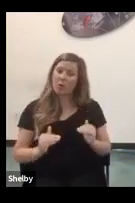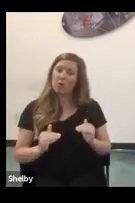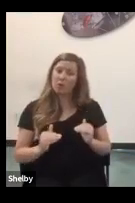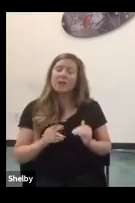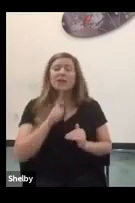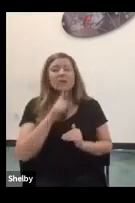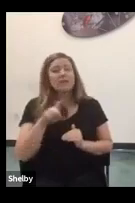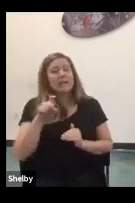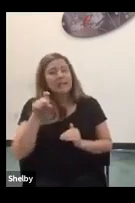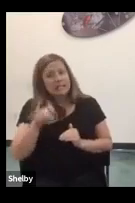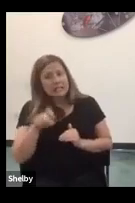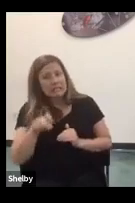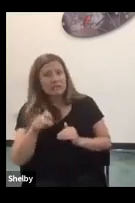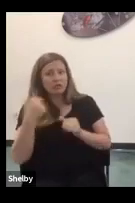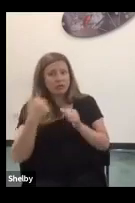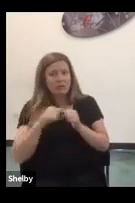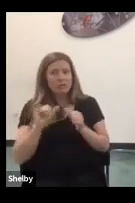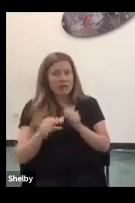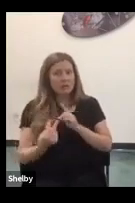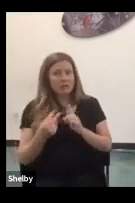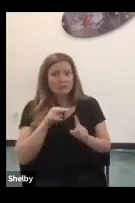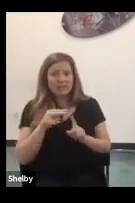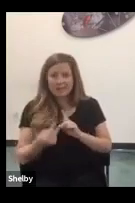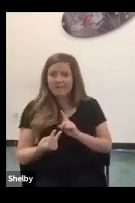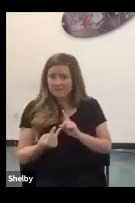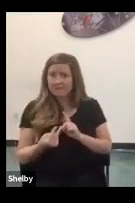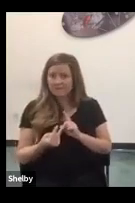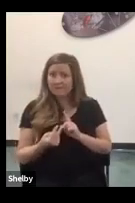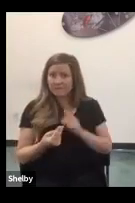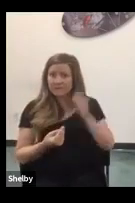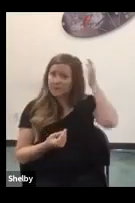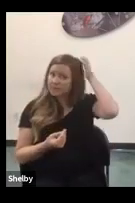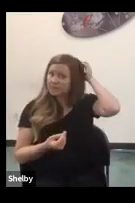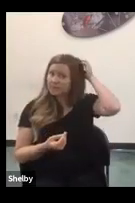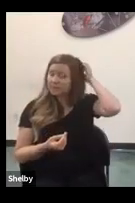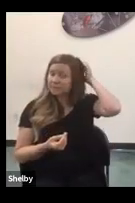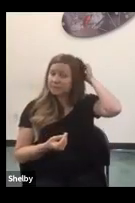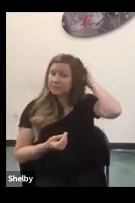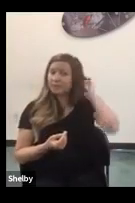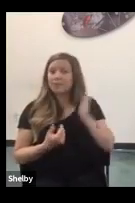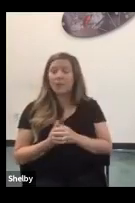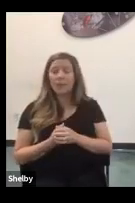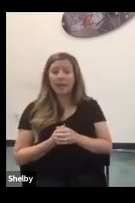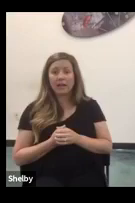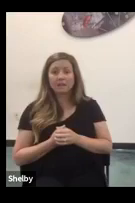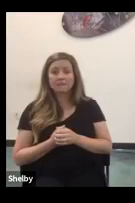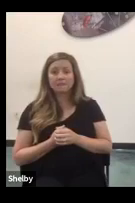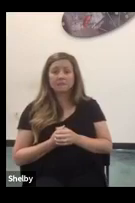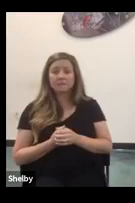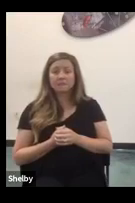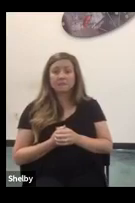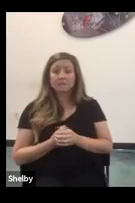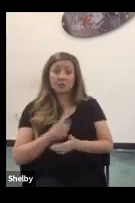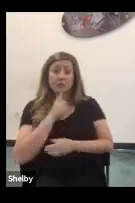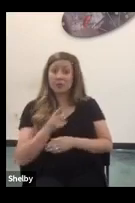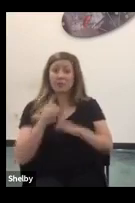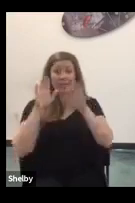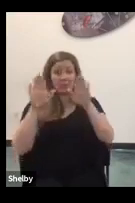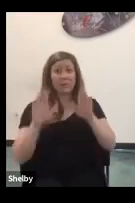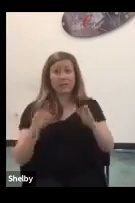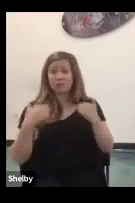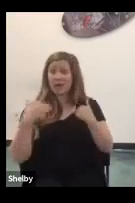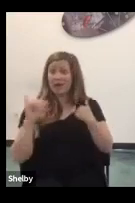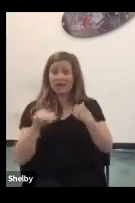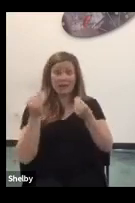be viewed in that particular light. And so it's really great to know this information